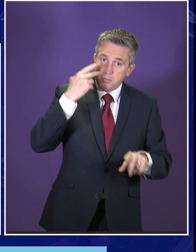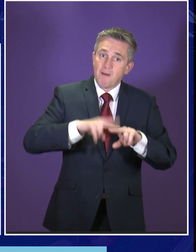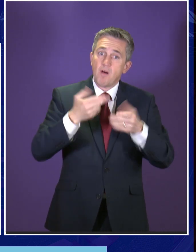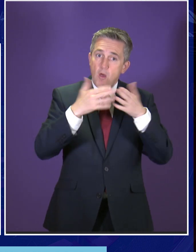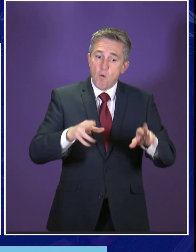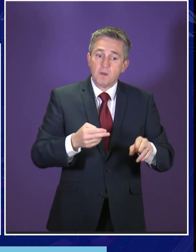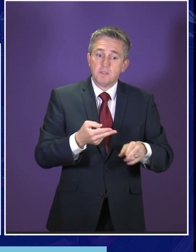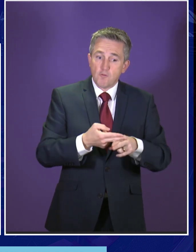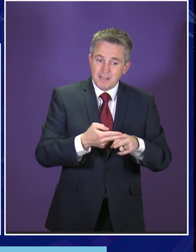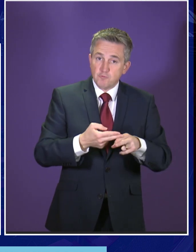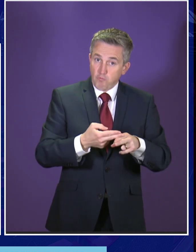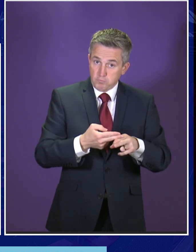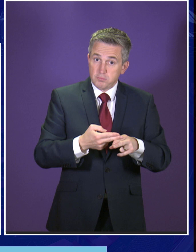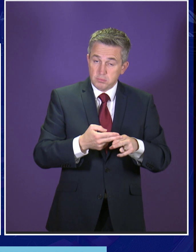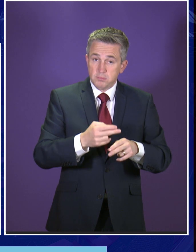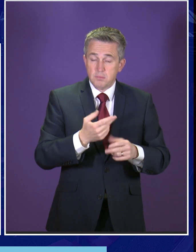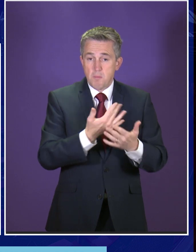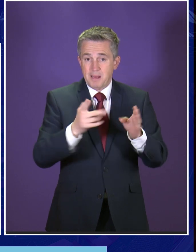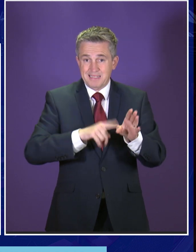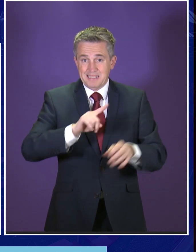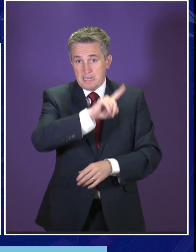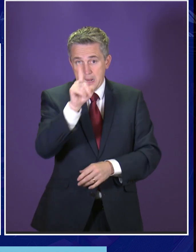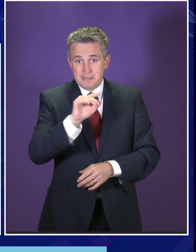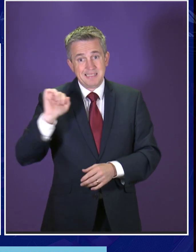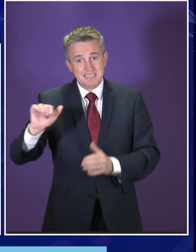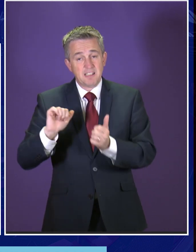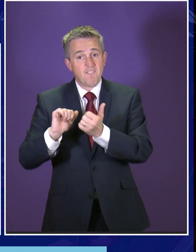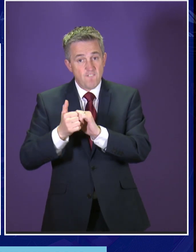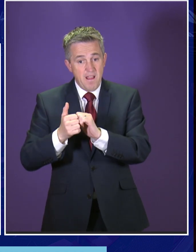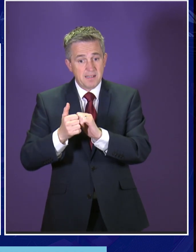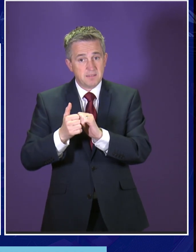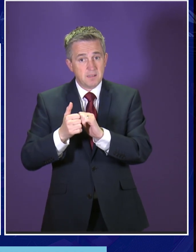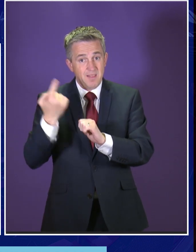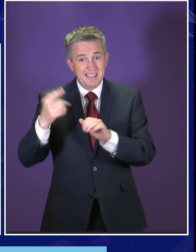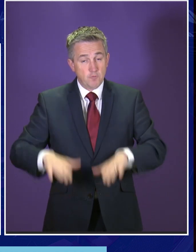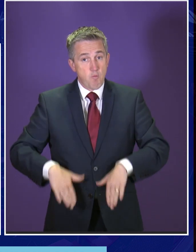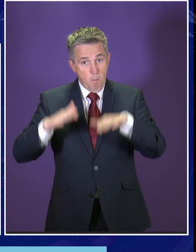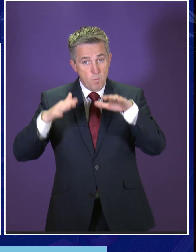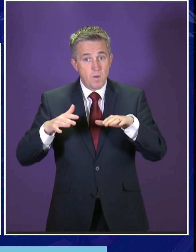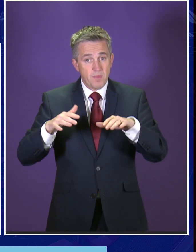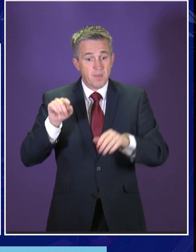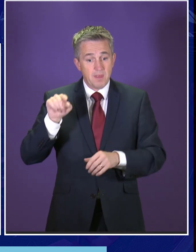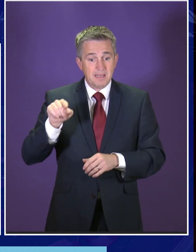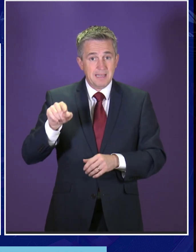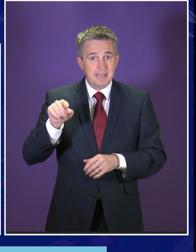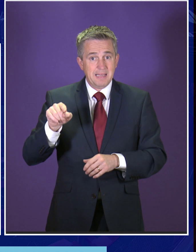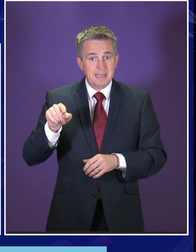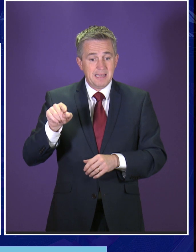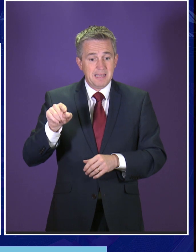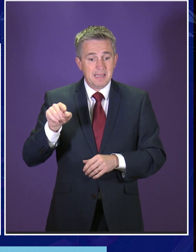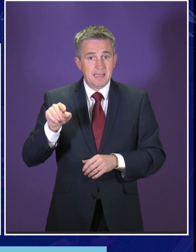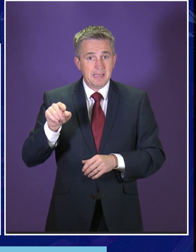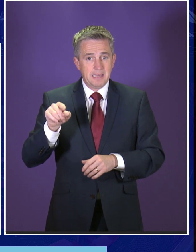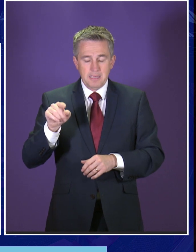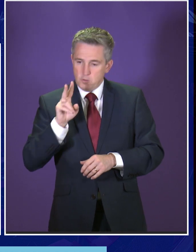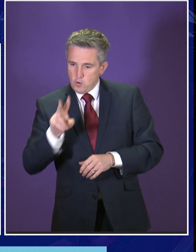restaurant. Many years later, this friend, this childhood friend, is seeing my father's